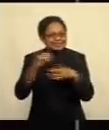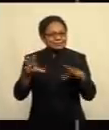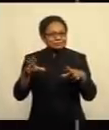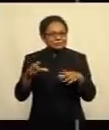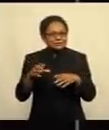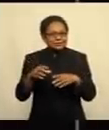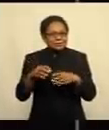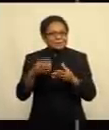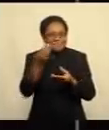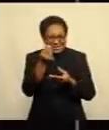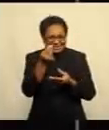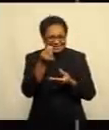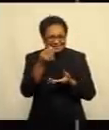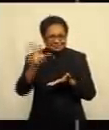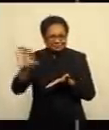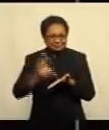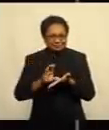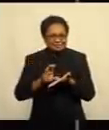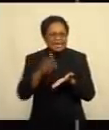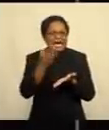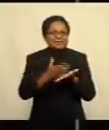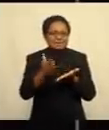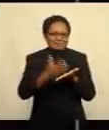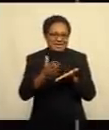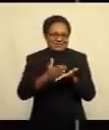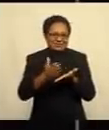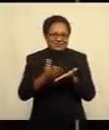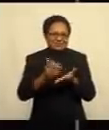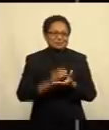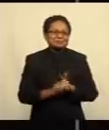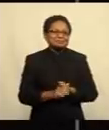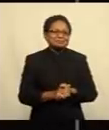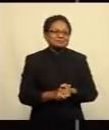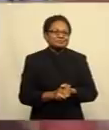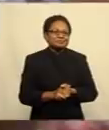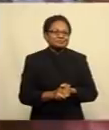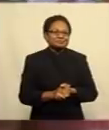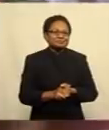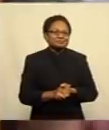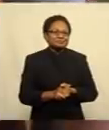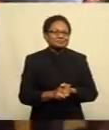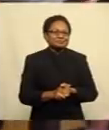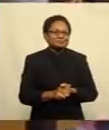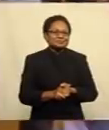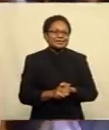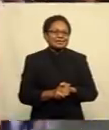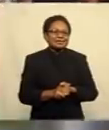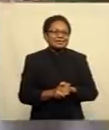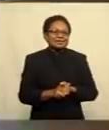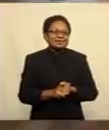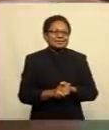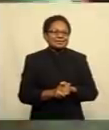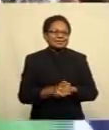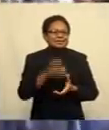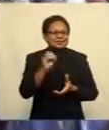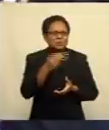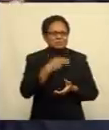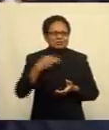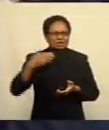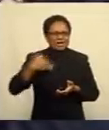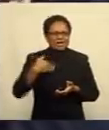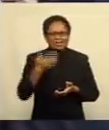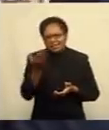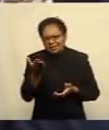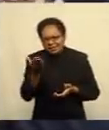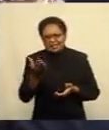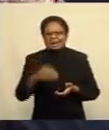from the Fiji National Provident Fund. Apinisa Wangarantovu reports. Fijians have been urged to refrain from bulk and